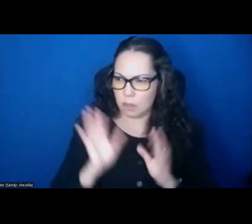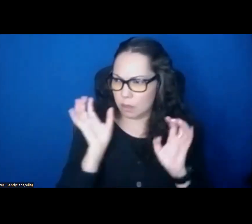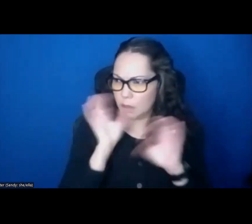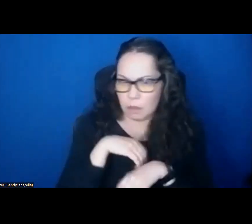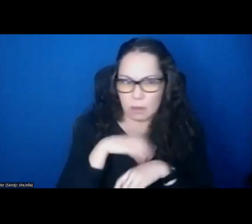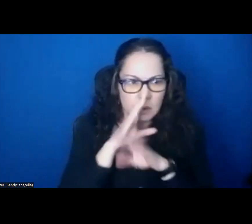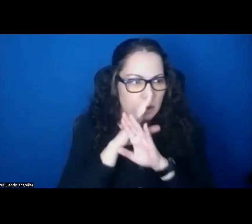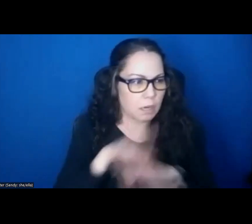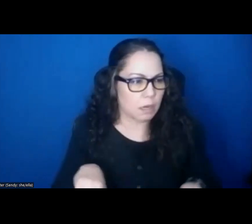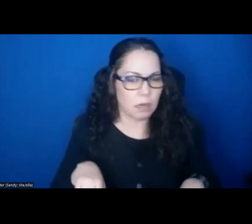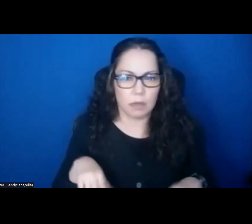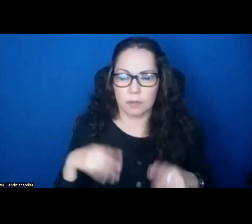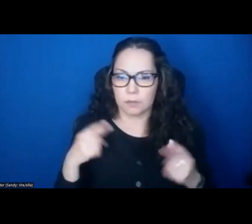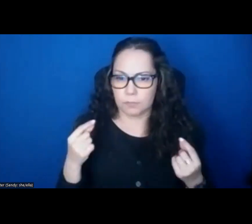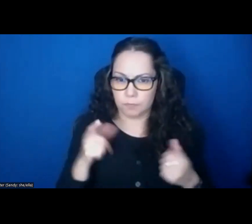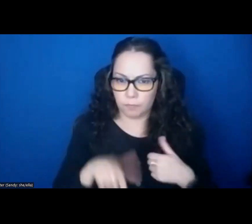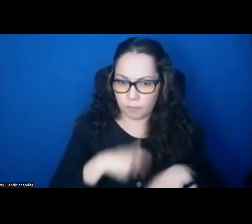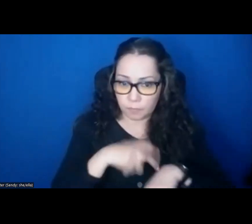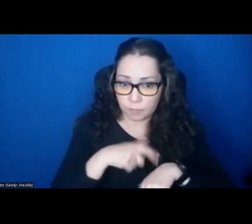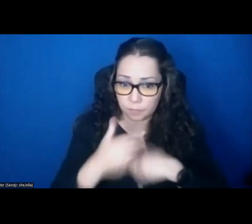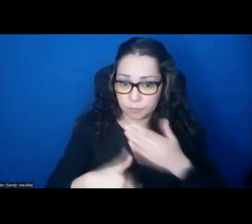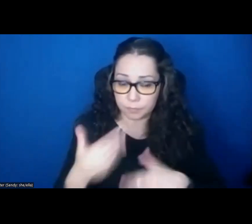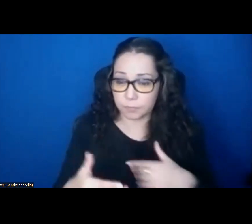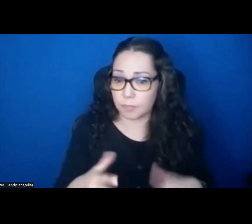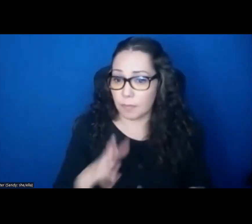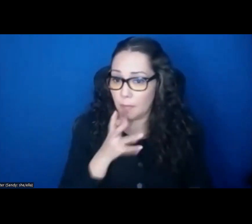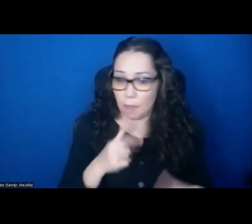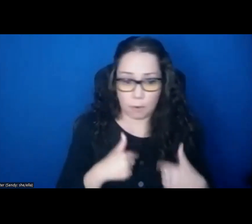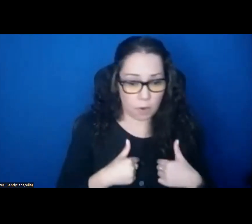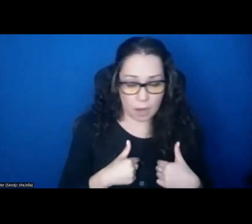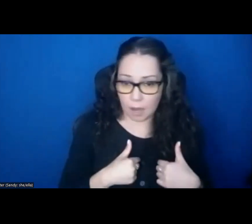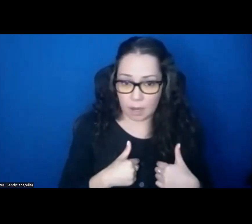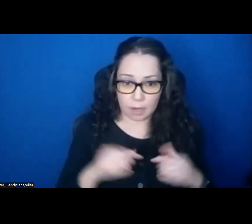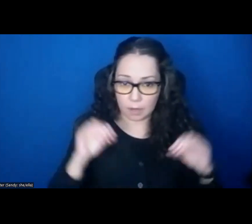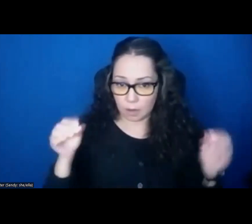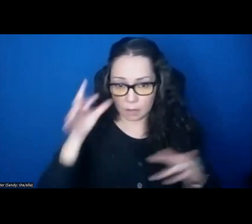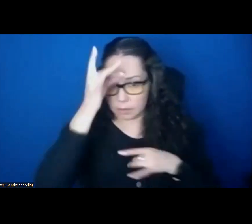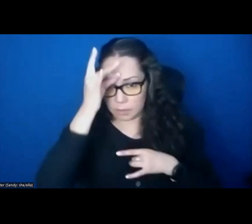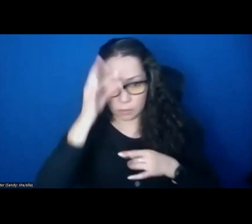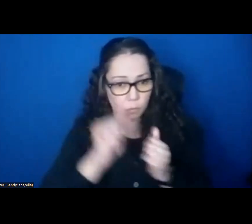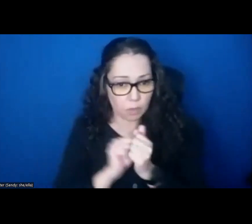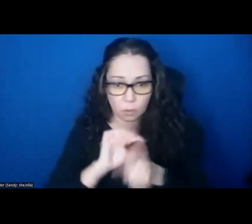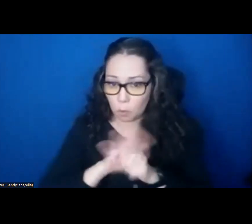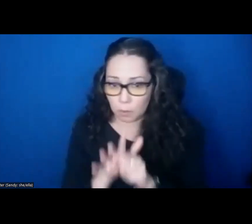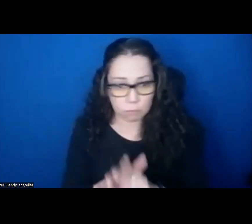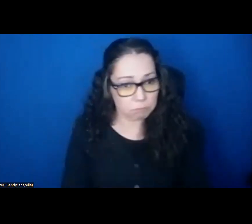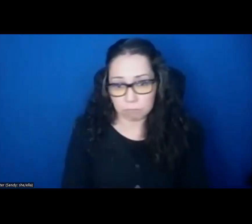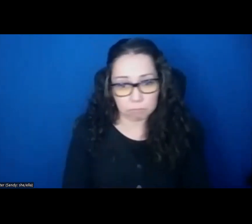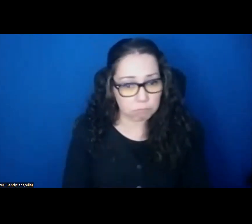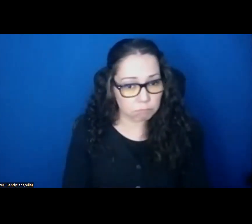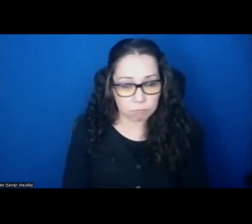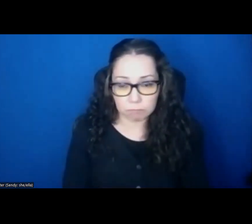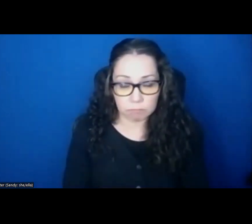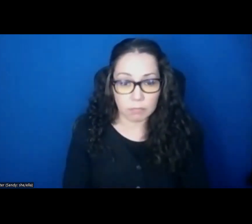During all that time, my mom nor I, neither of us contracted COVID, but she